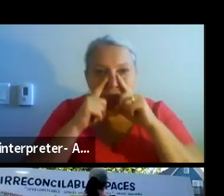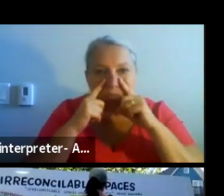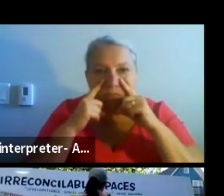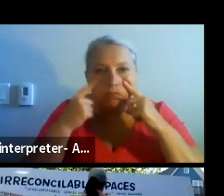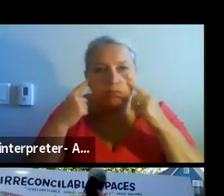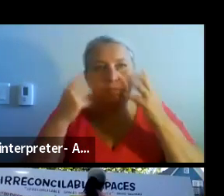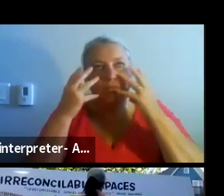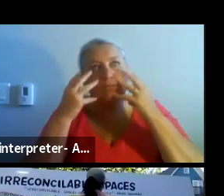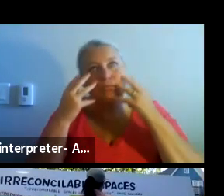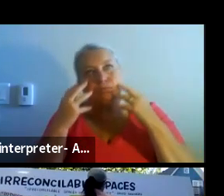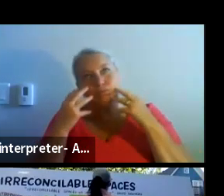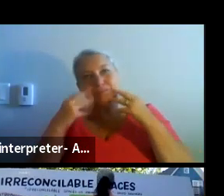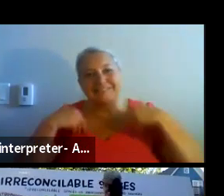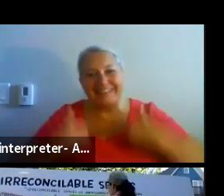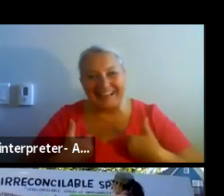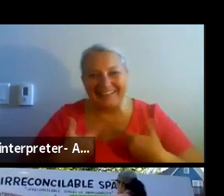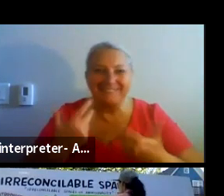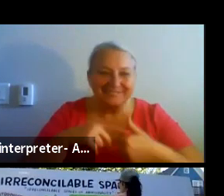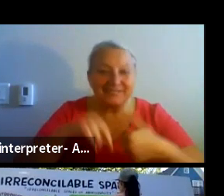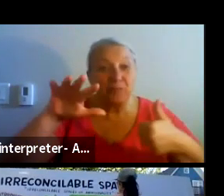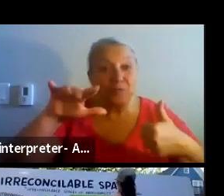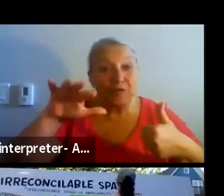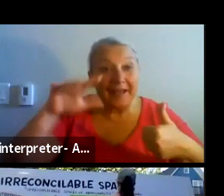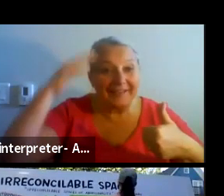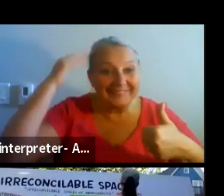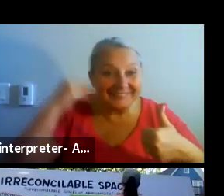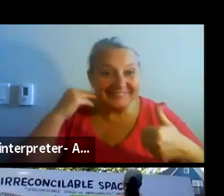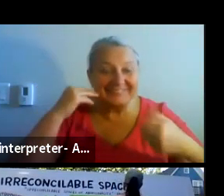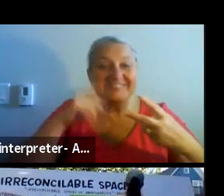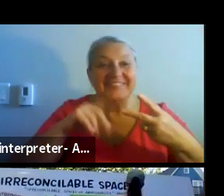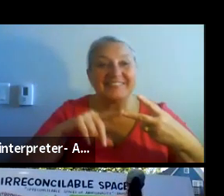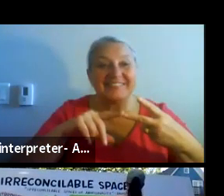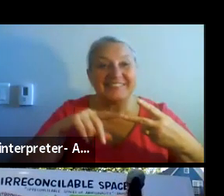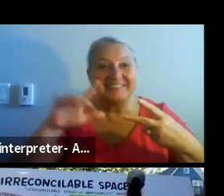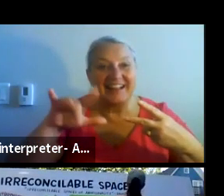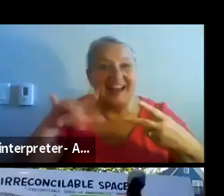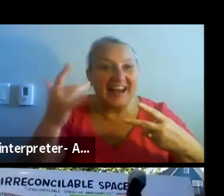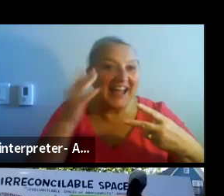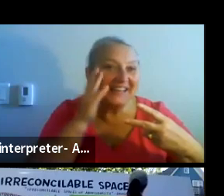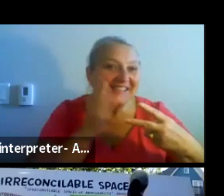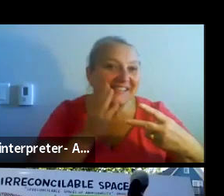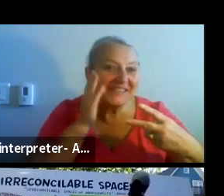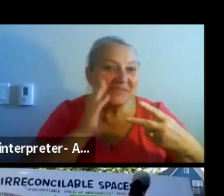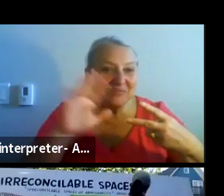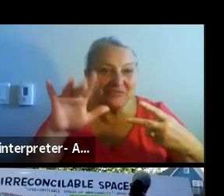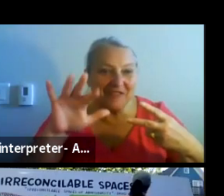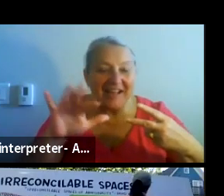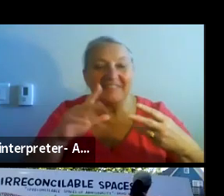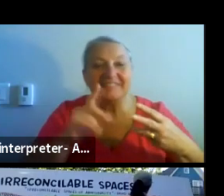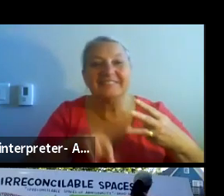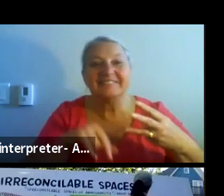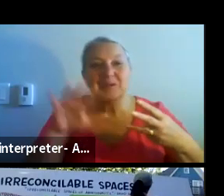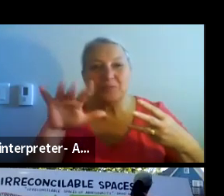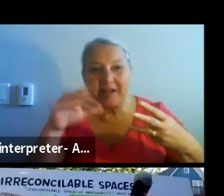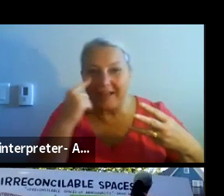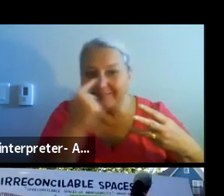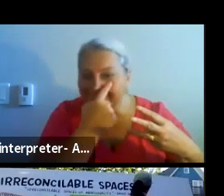bedraggled. Brown hair, brown eyes, light brown skin. I think